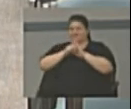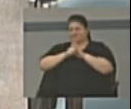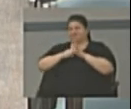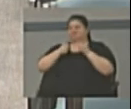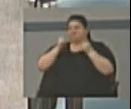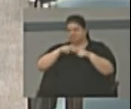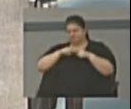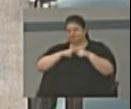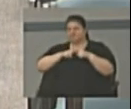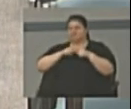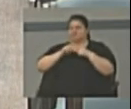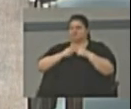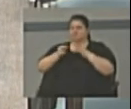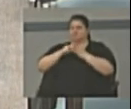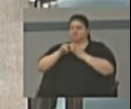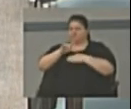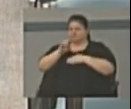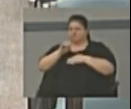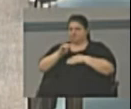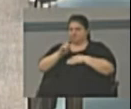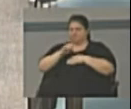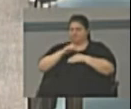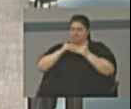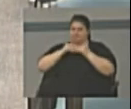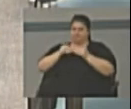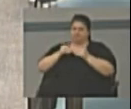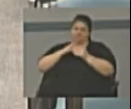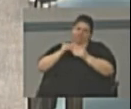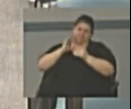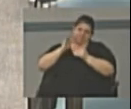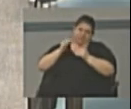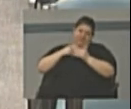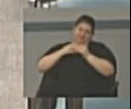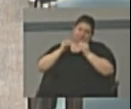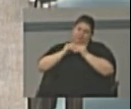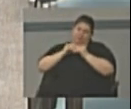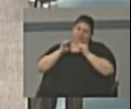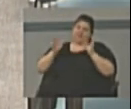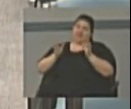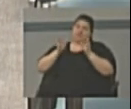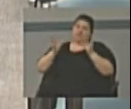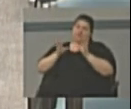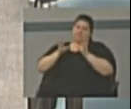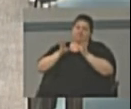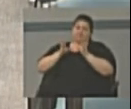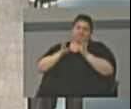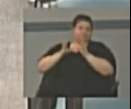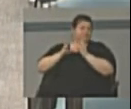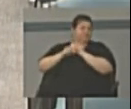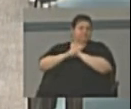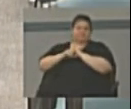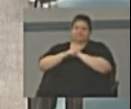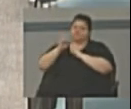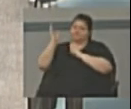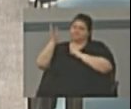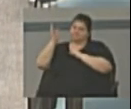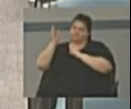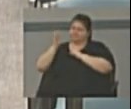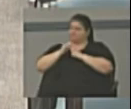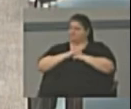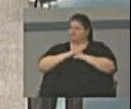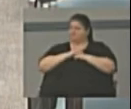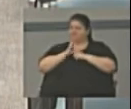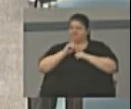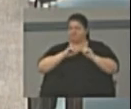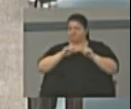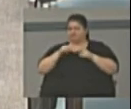forward, and once again, we'll have a more elaborate presentation forthcoming, and I know we'll be before you again